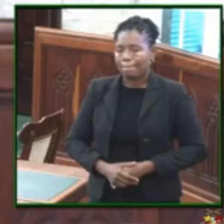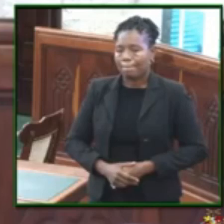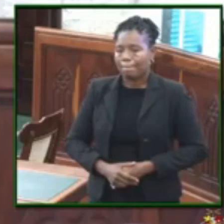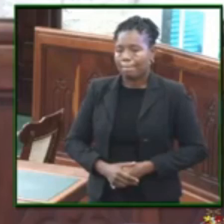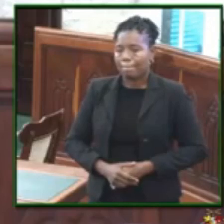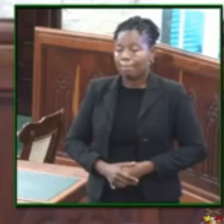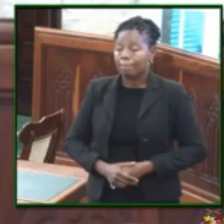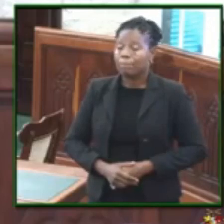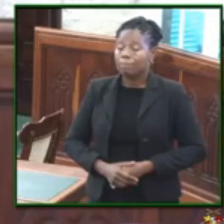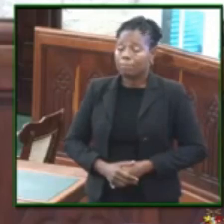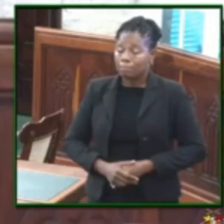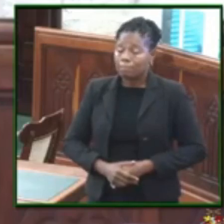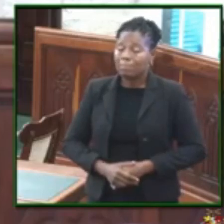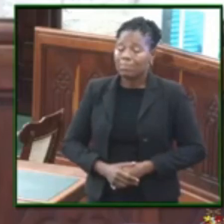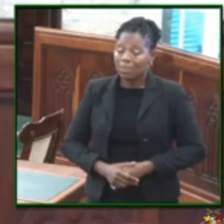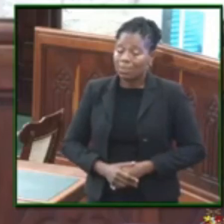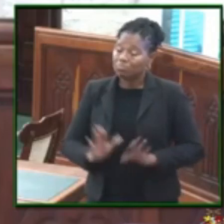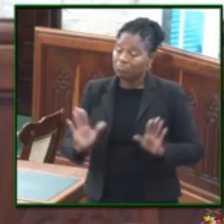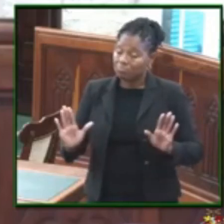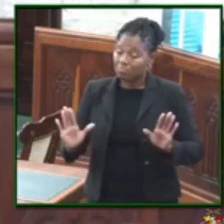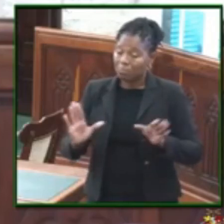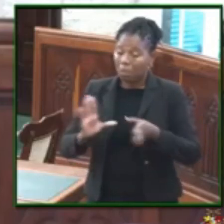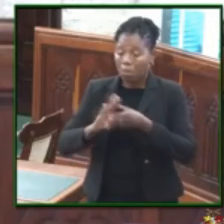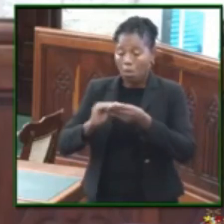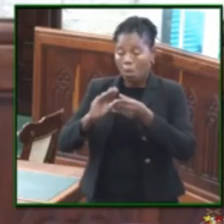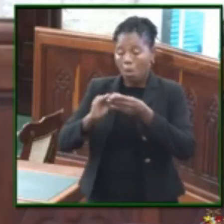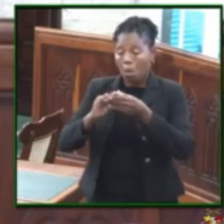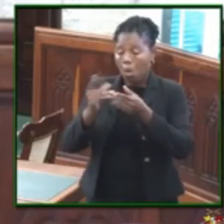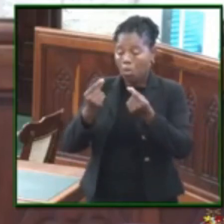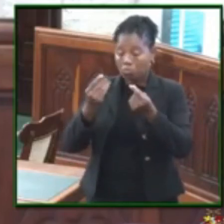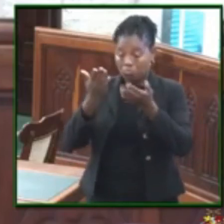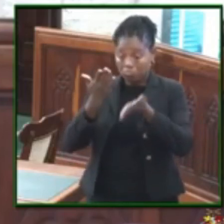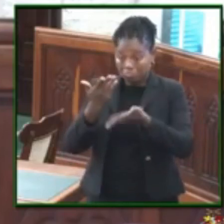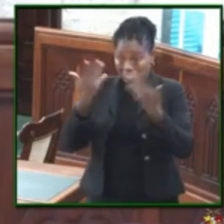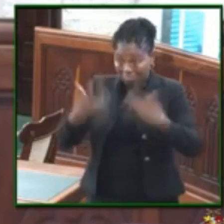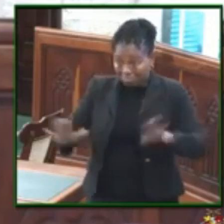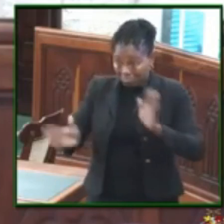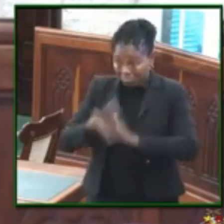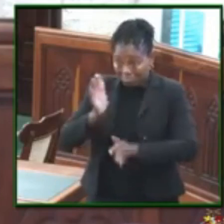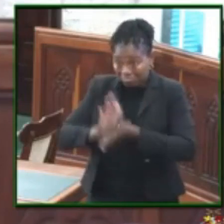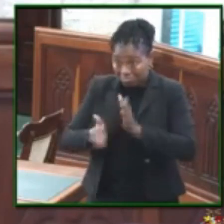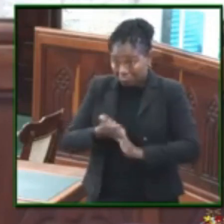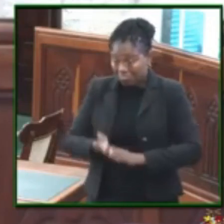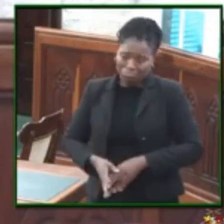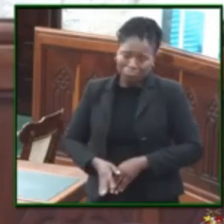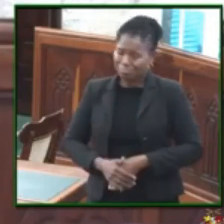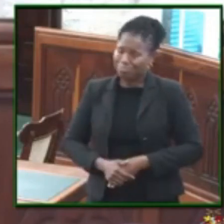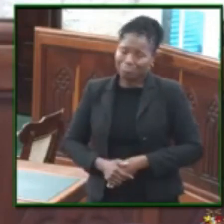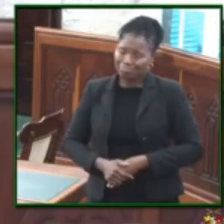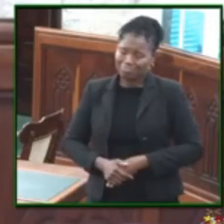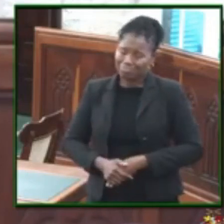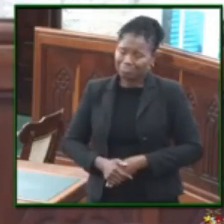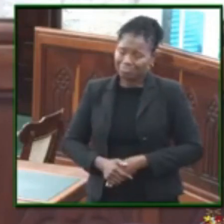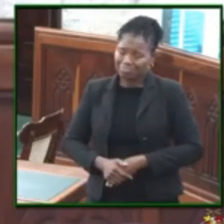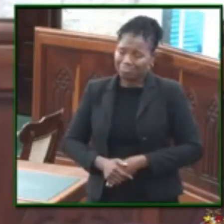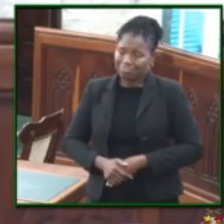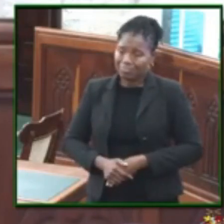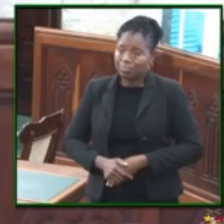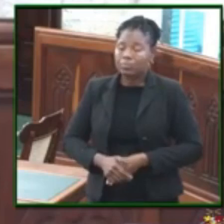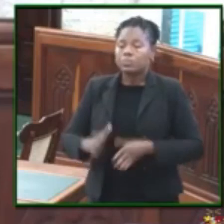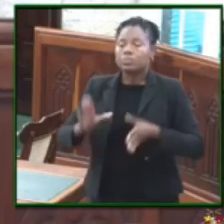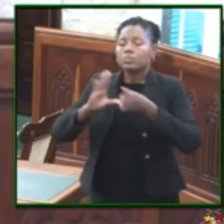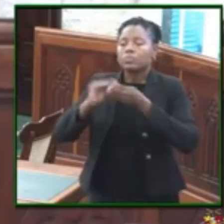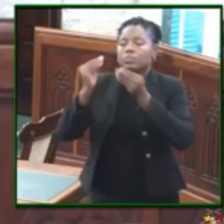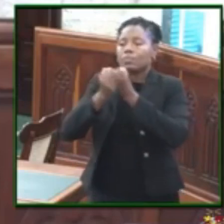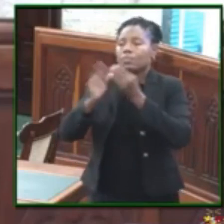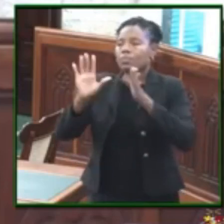You know, that's not all that they did, and not they. I am eyeballing this government. And I am saying to